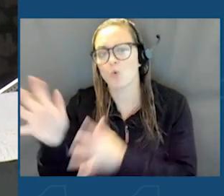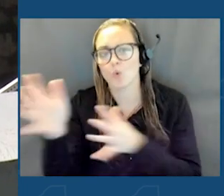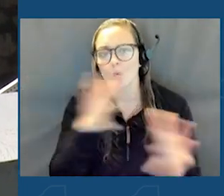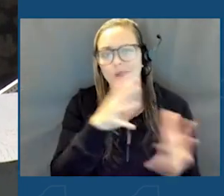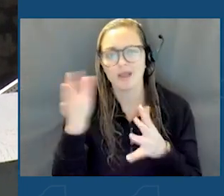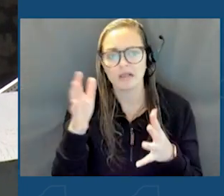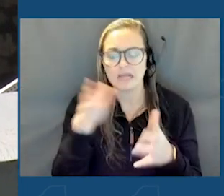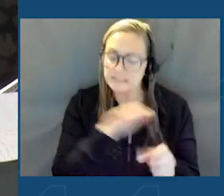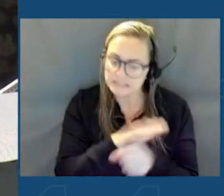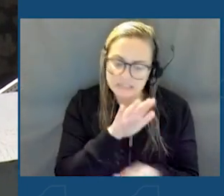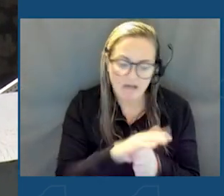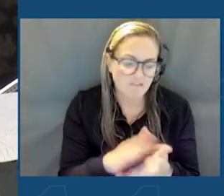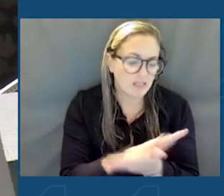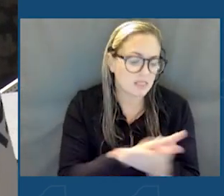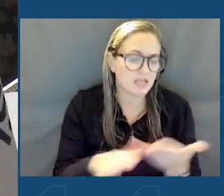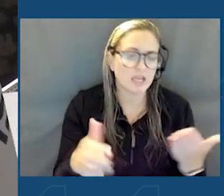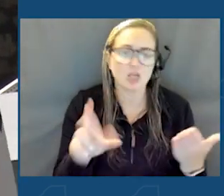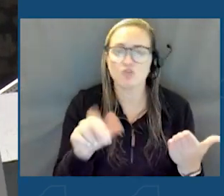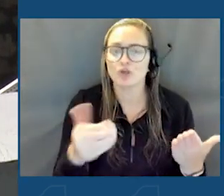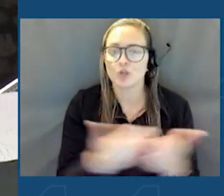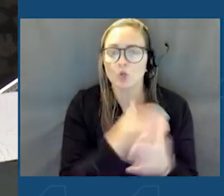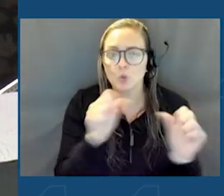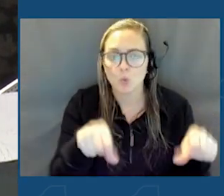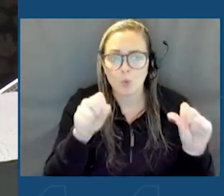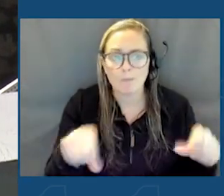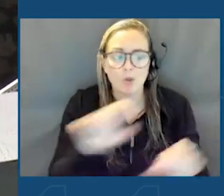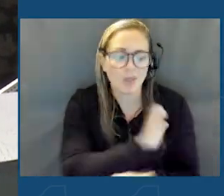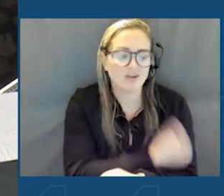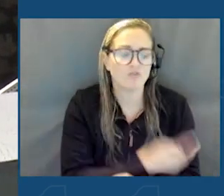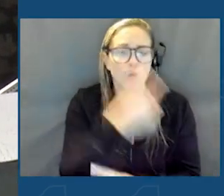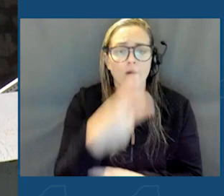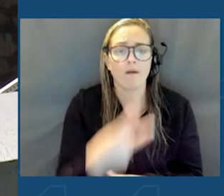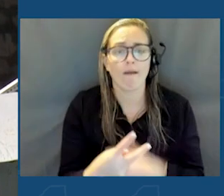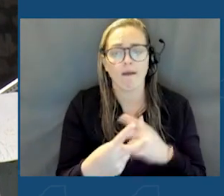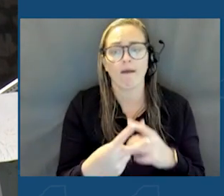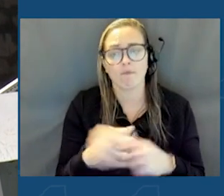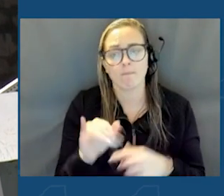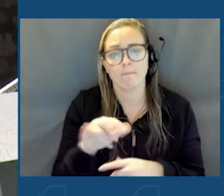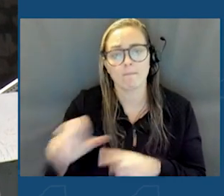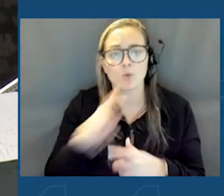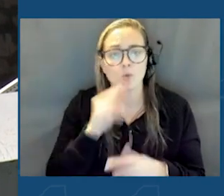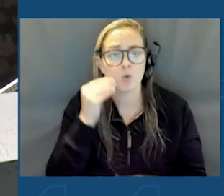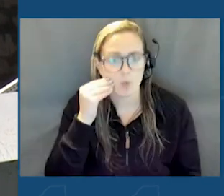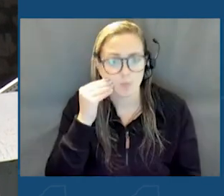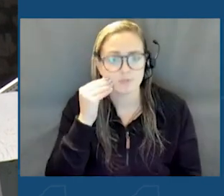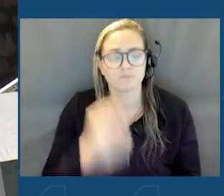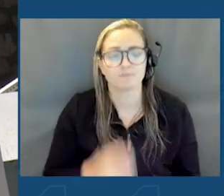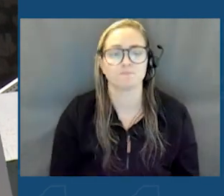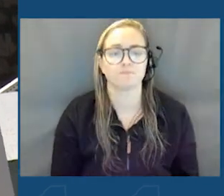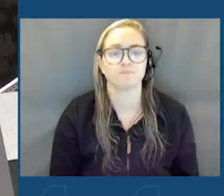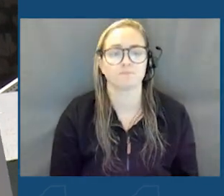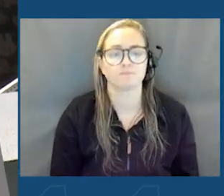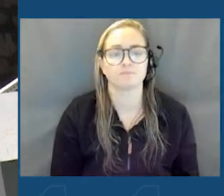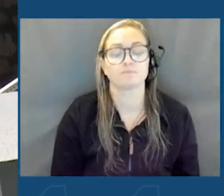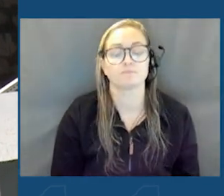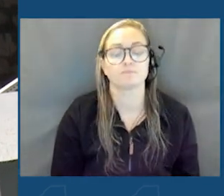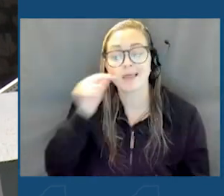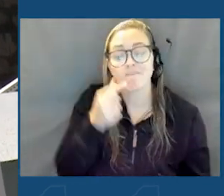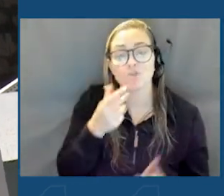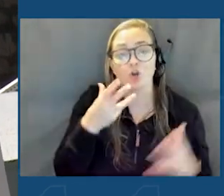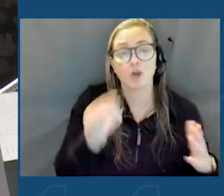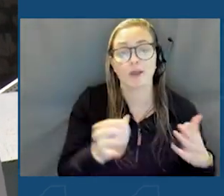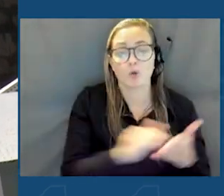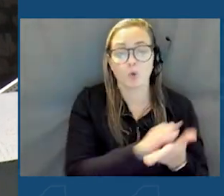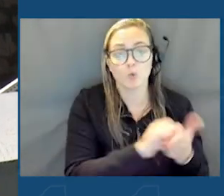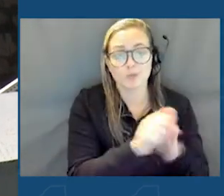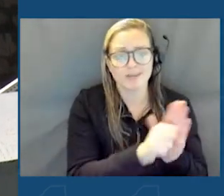renewable energy to power 1.5 million homes. Governor Hochul and New York State are leading the nation